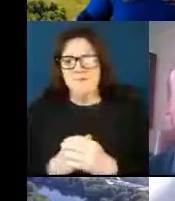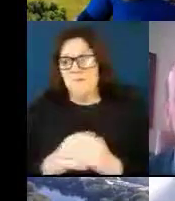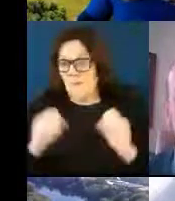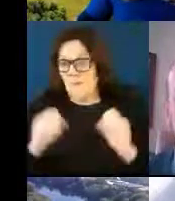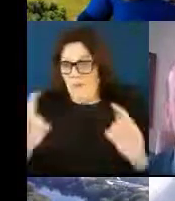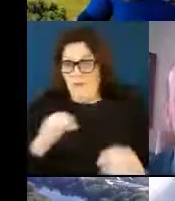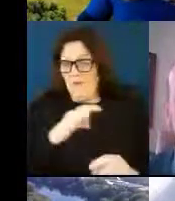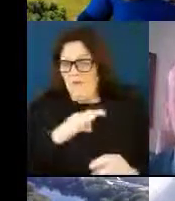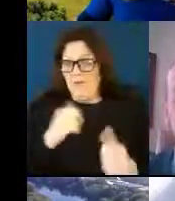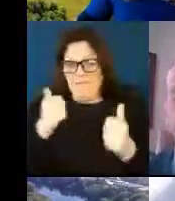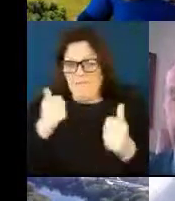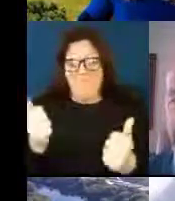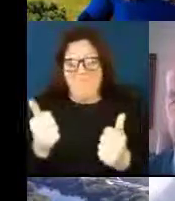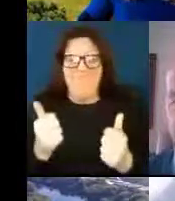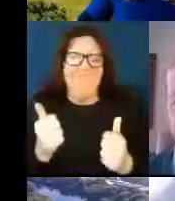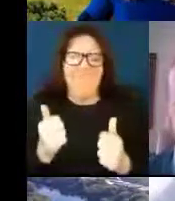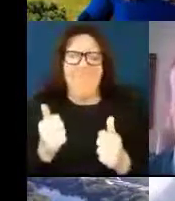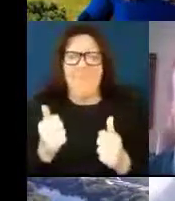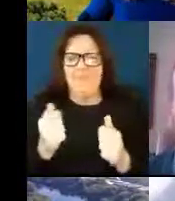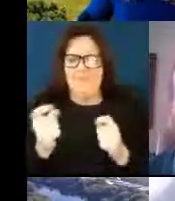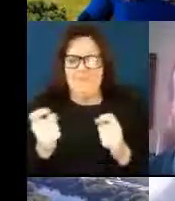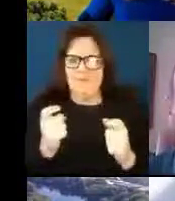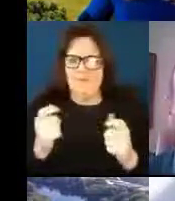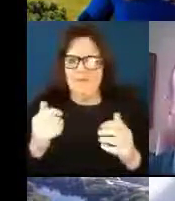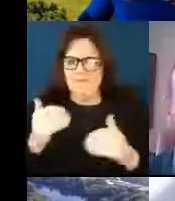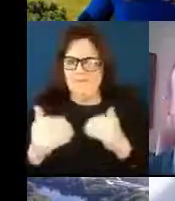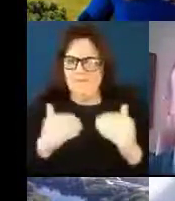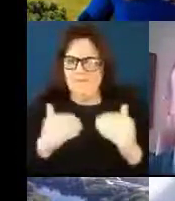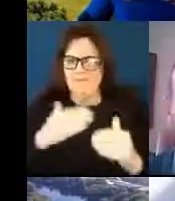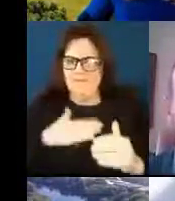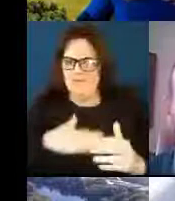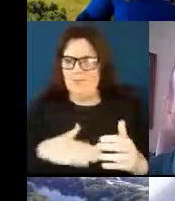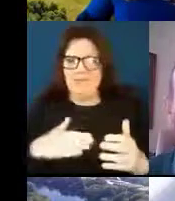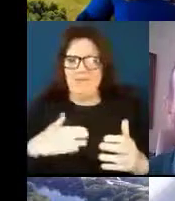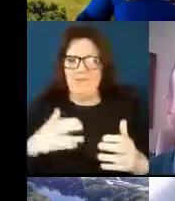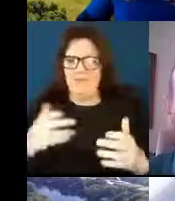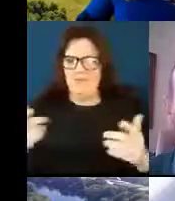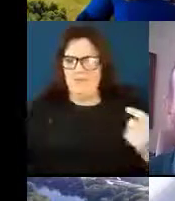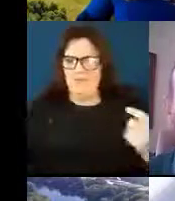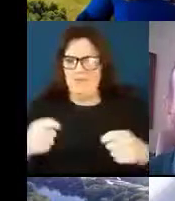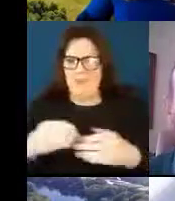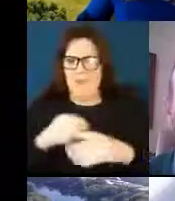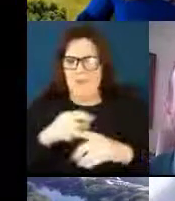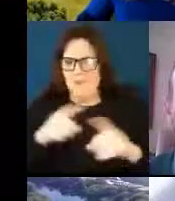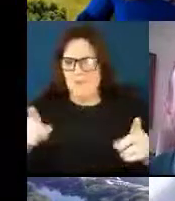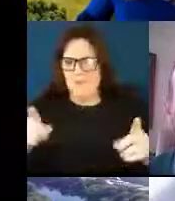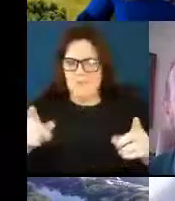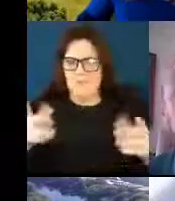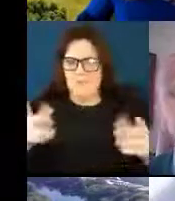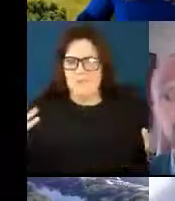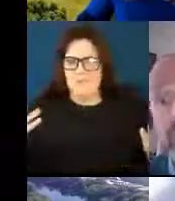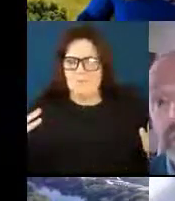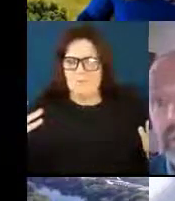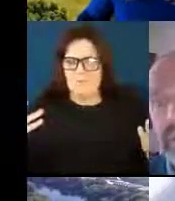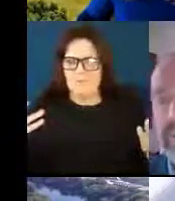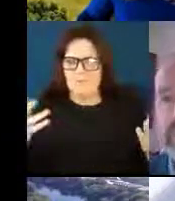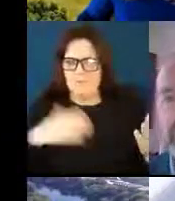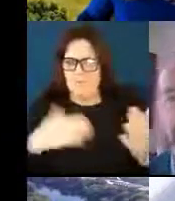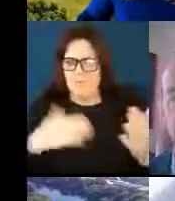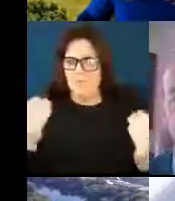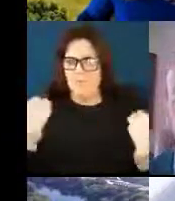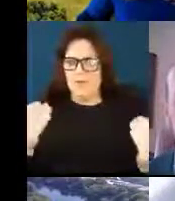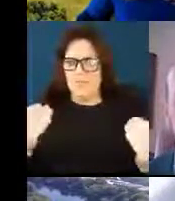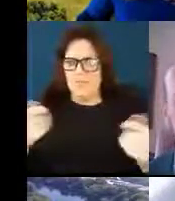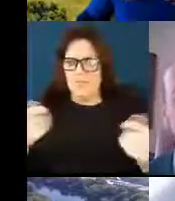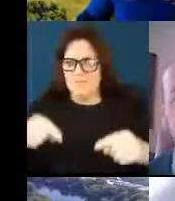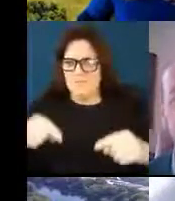So, yeah, just to once again to share with you the fact that just to welcome you